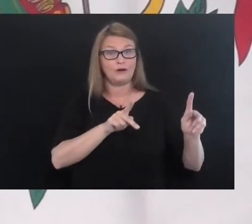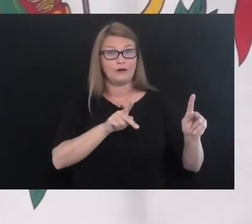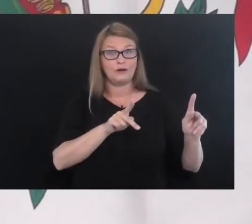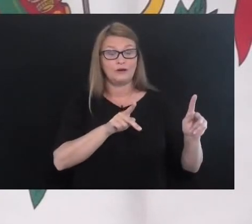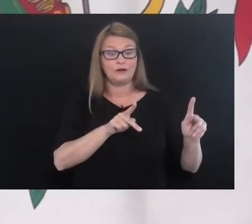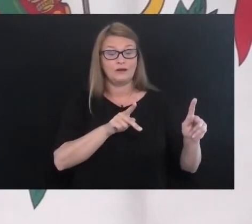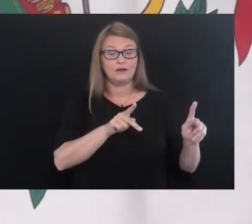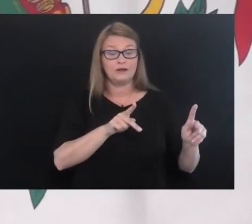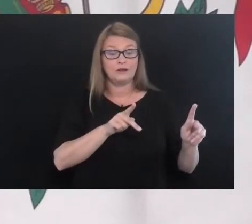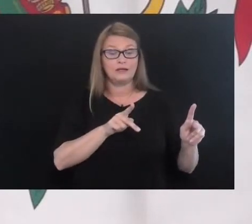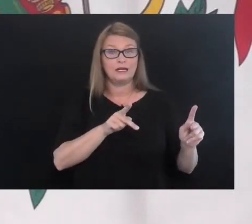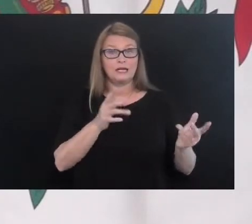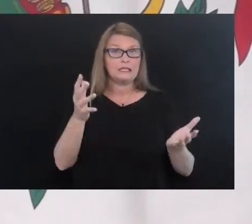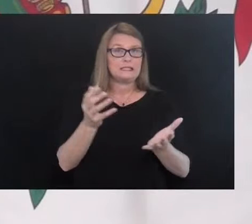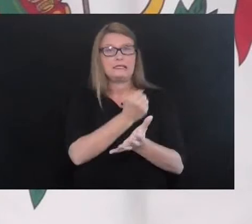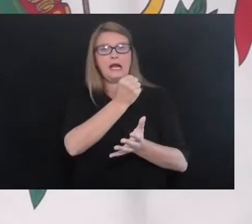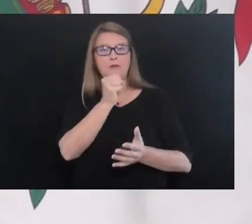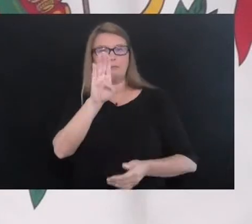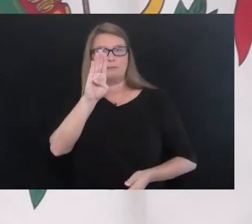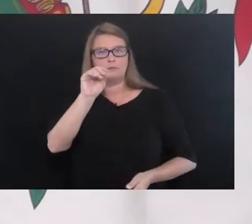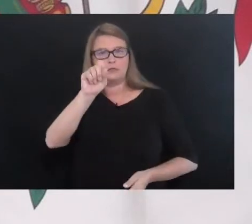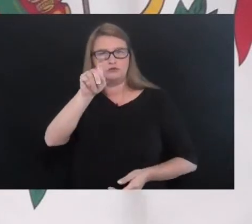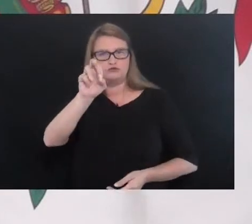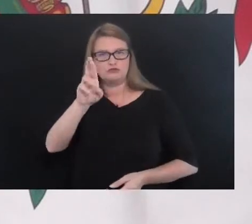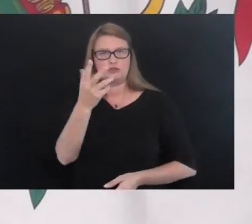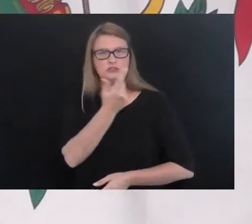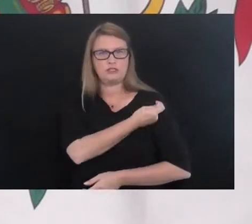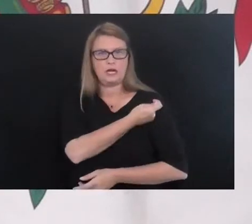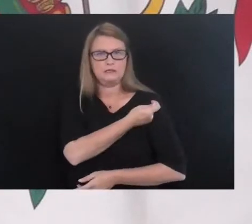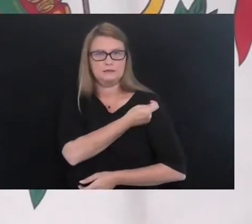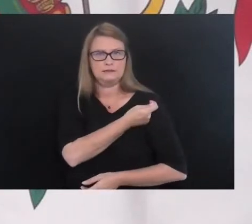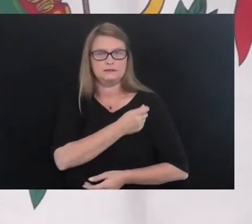run and got their booster shot?